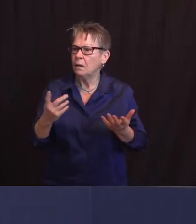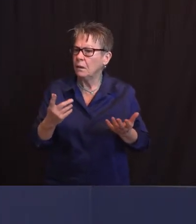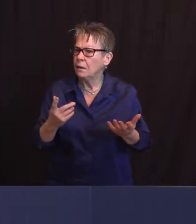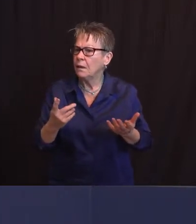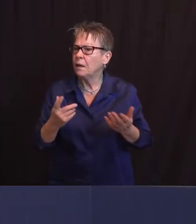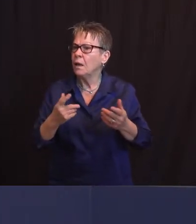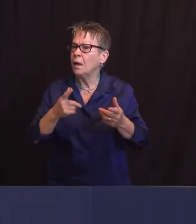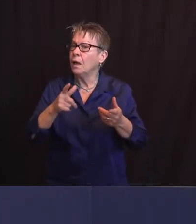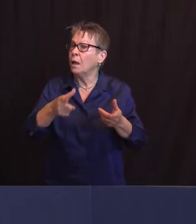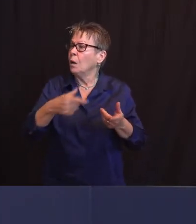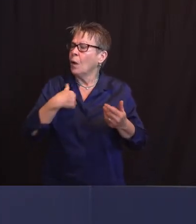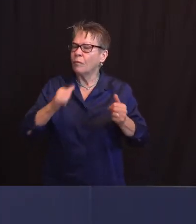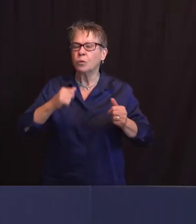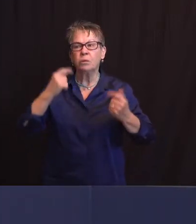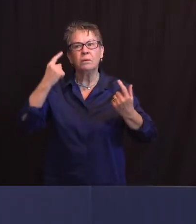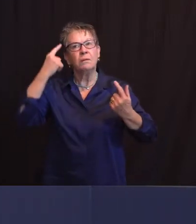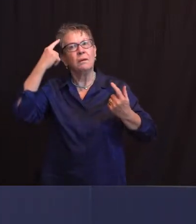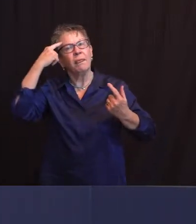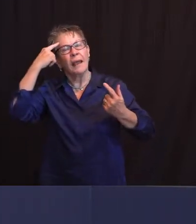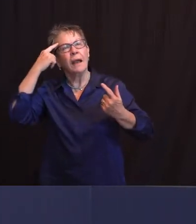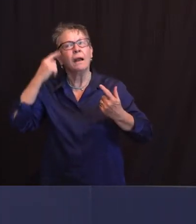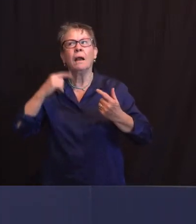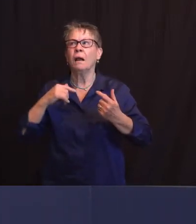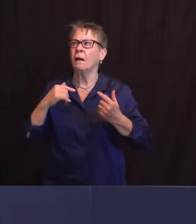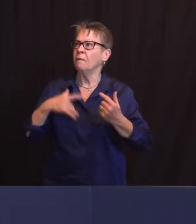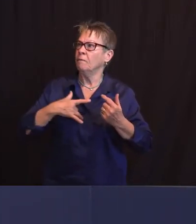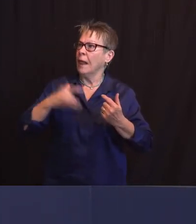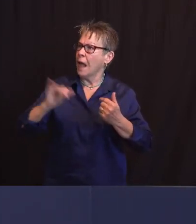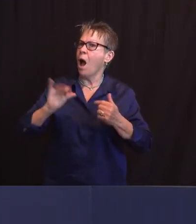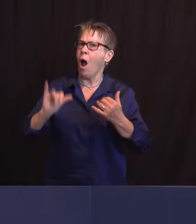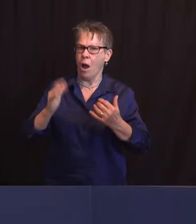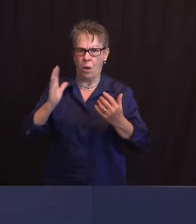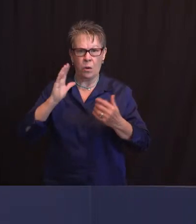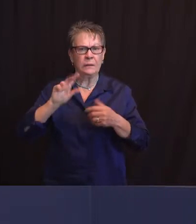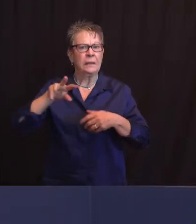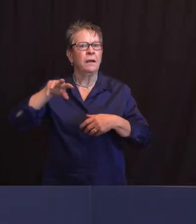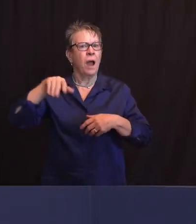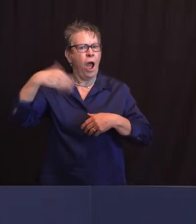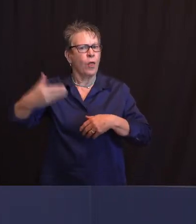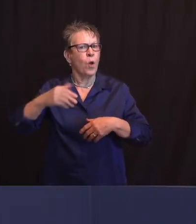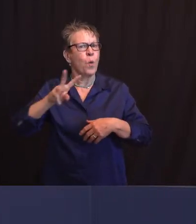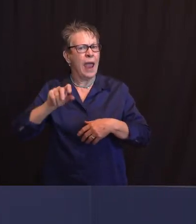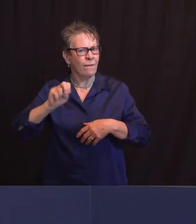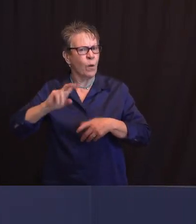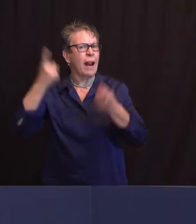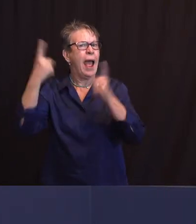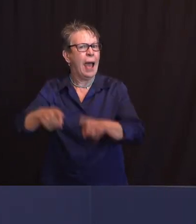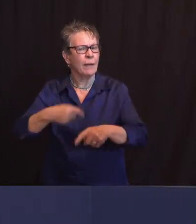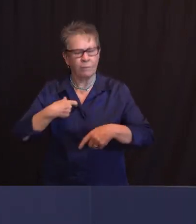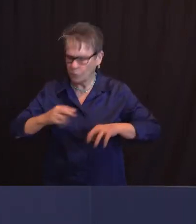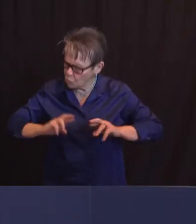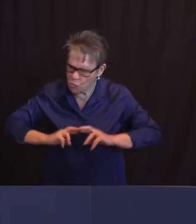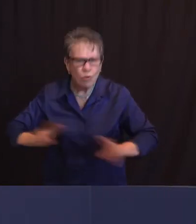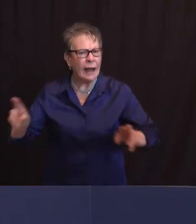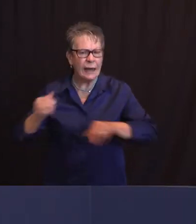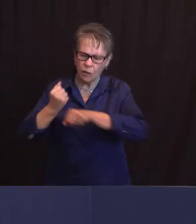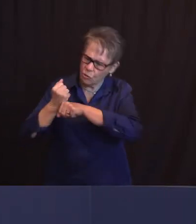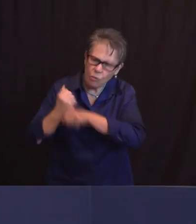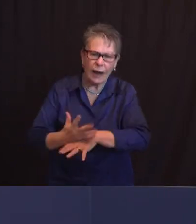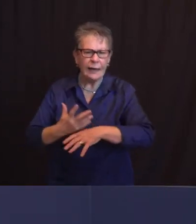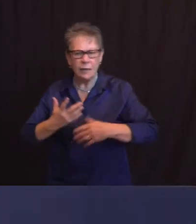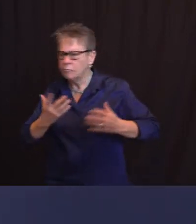how we got hit by this virus in the beginning of 2020. That is a very